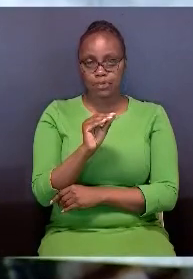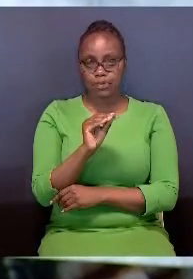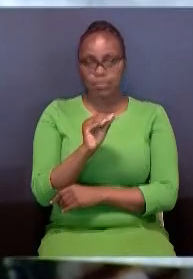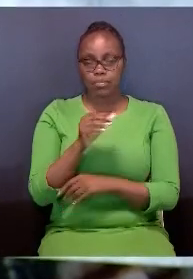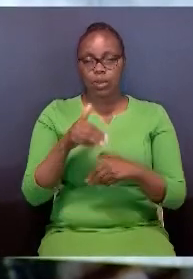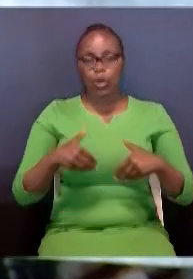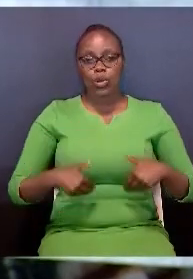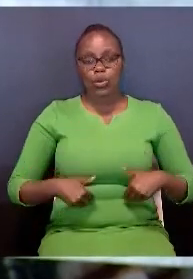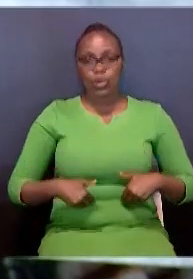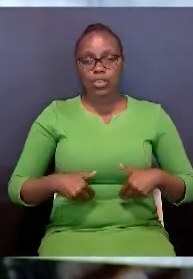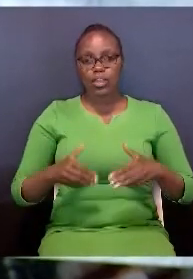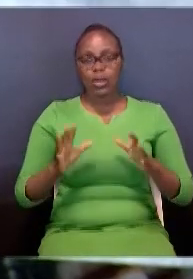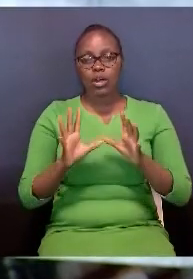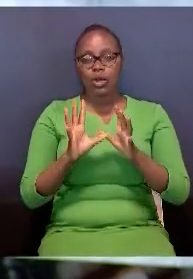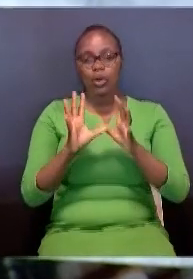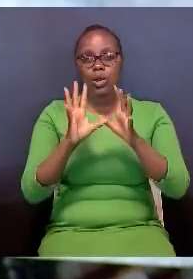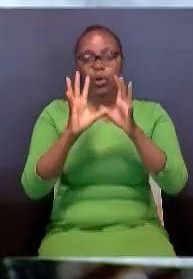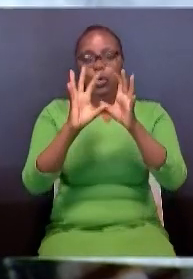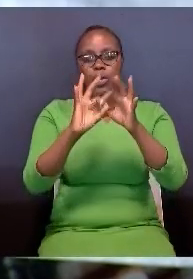Youth Connekt